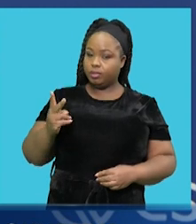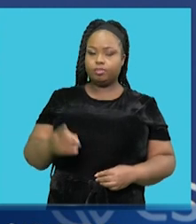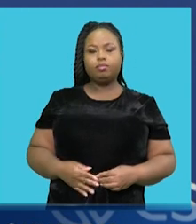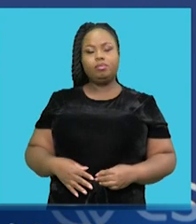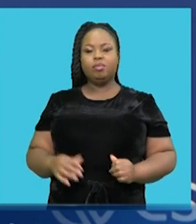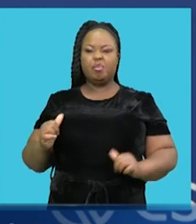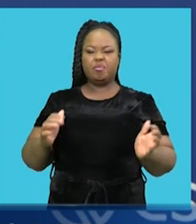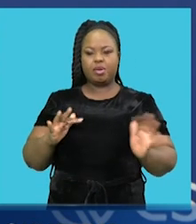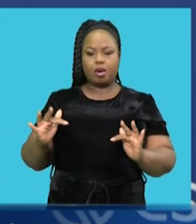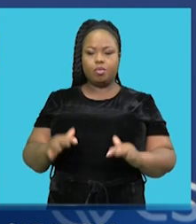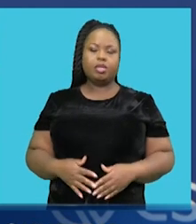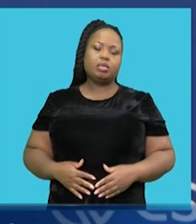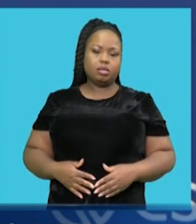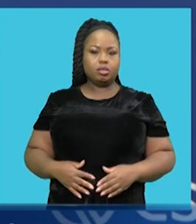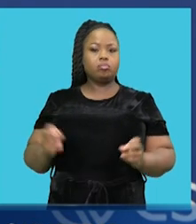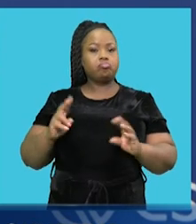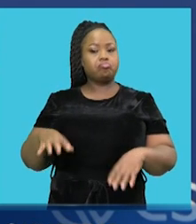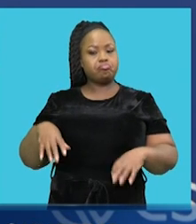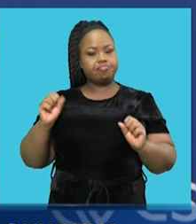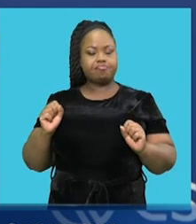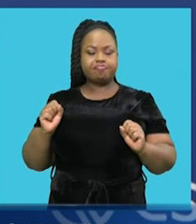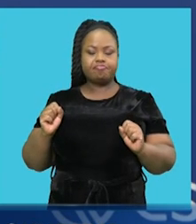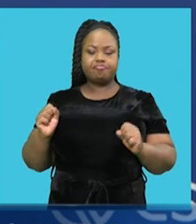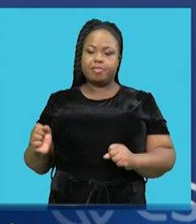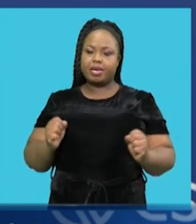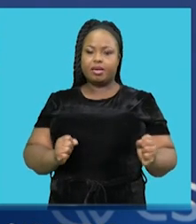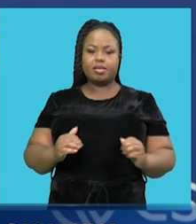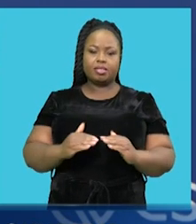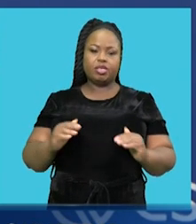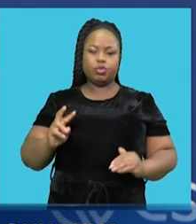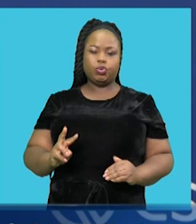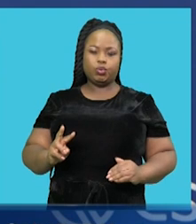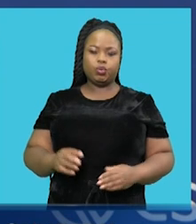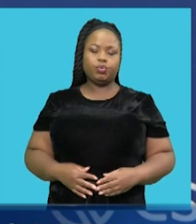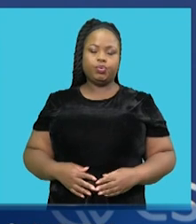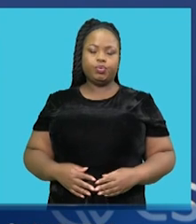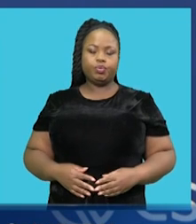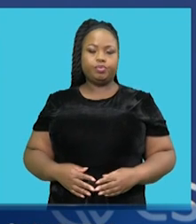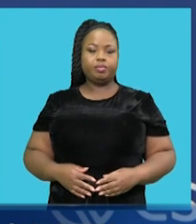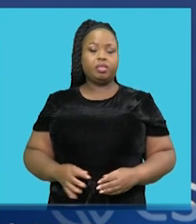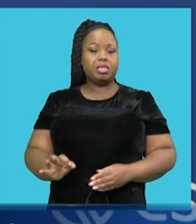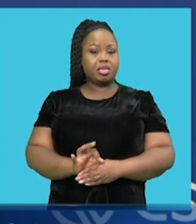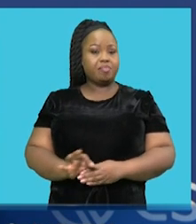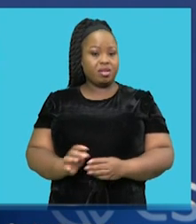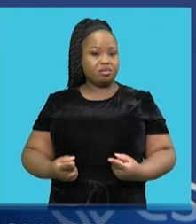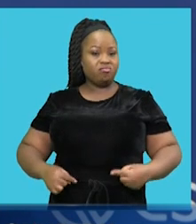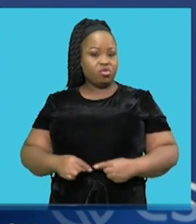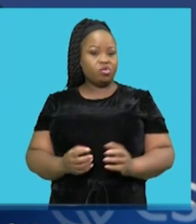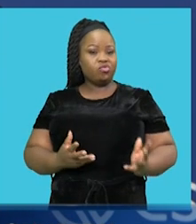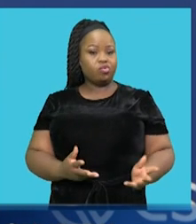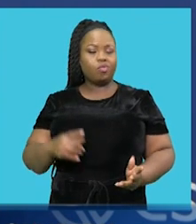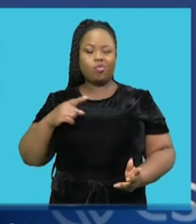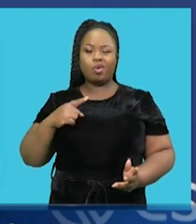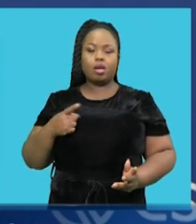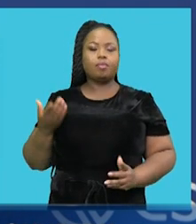the fleet load shedding will stay within stage 2 from a planning perspective this is on the back of a